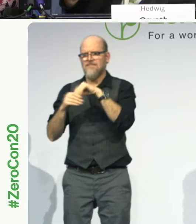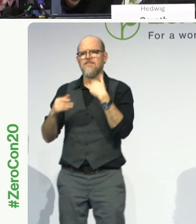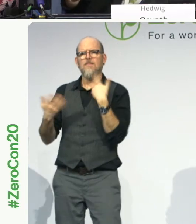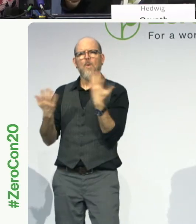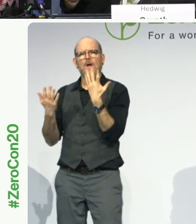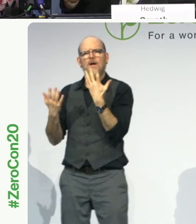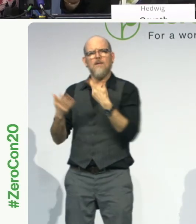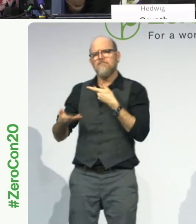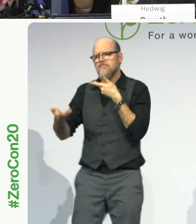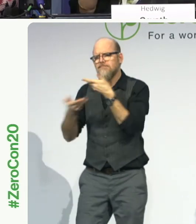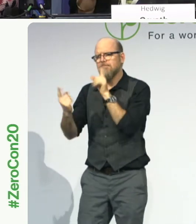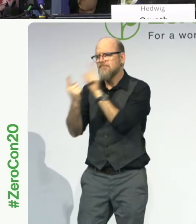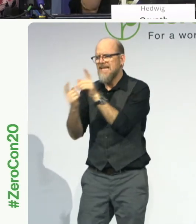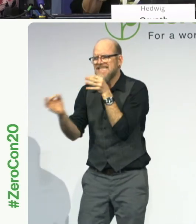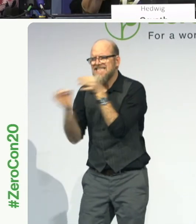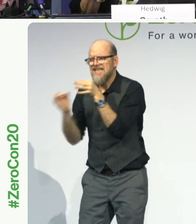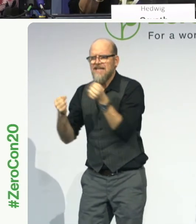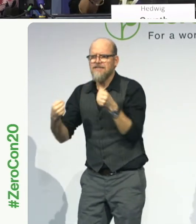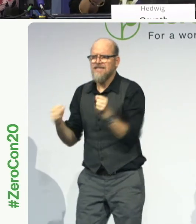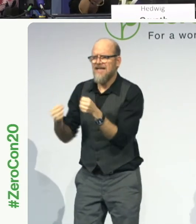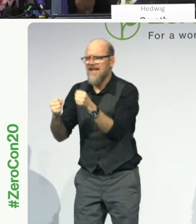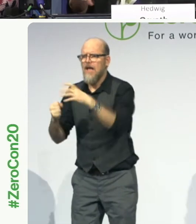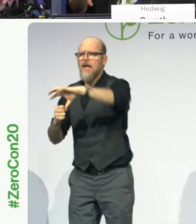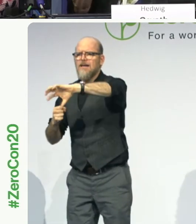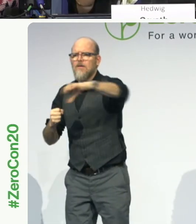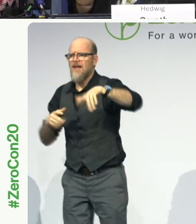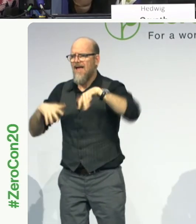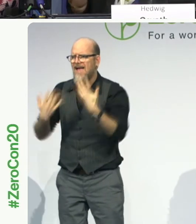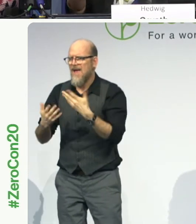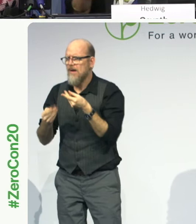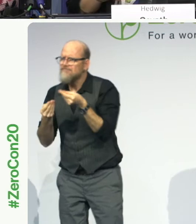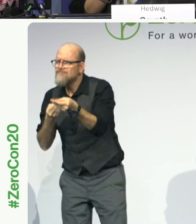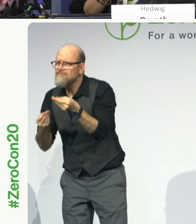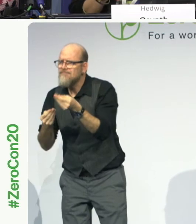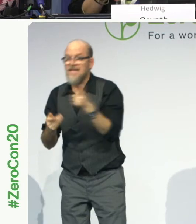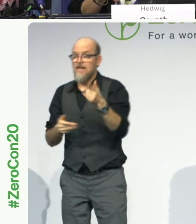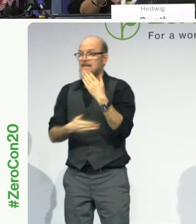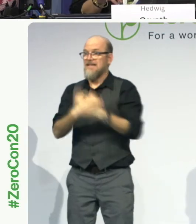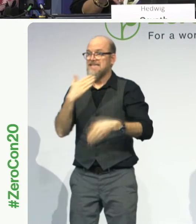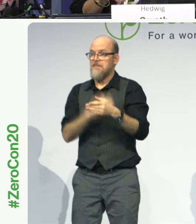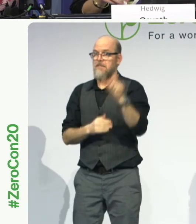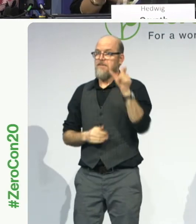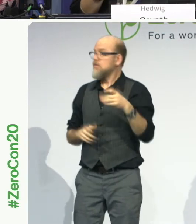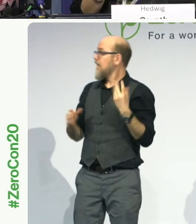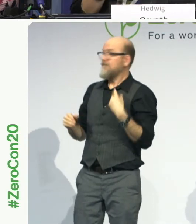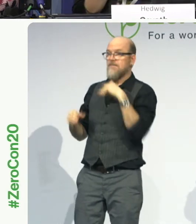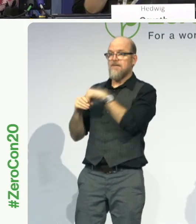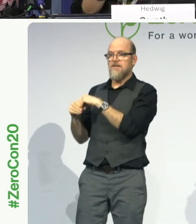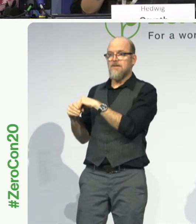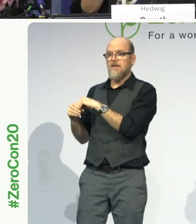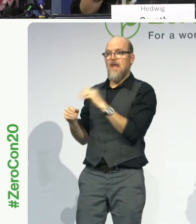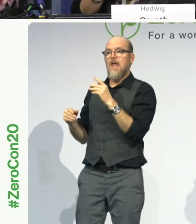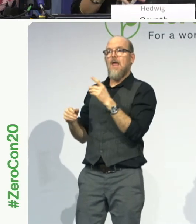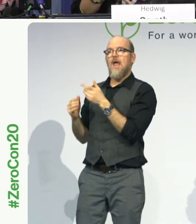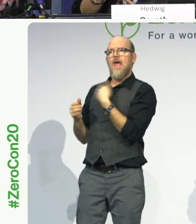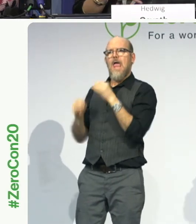Helle on the inclusion of persons with disabilities, and she's the education focal point, and me and my team